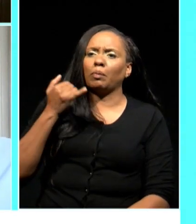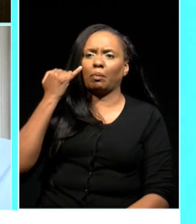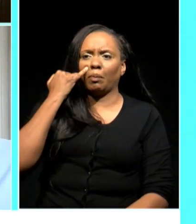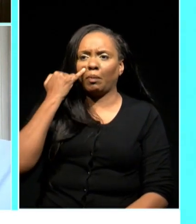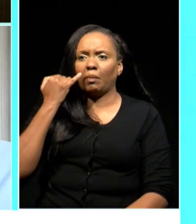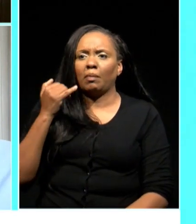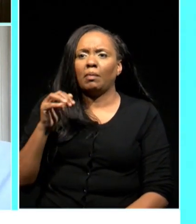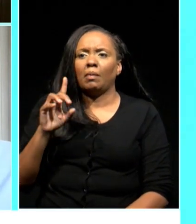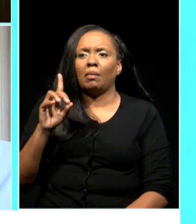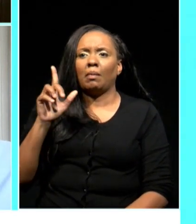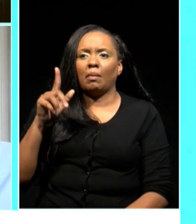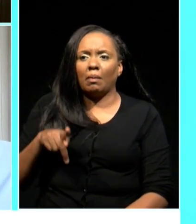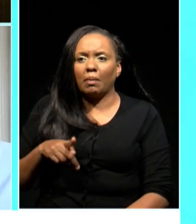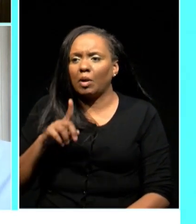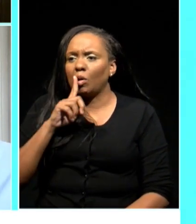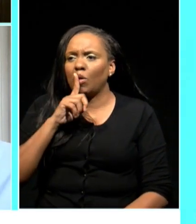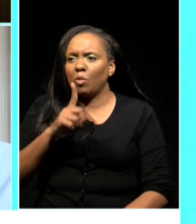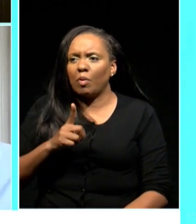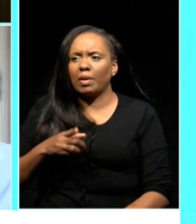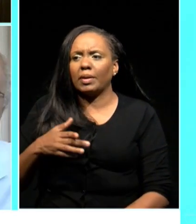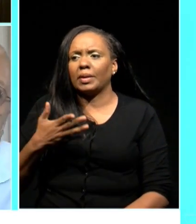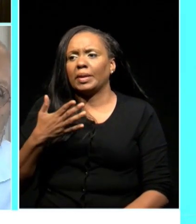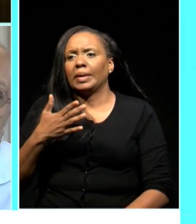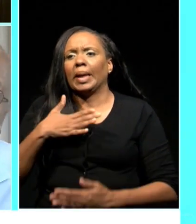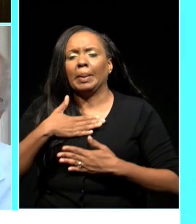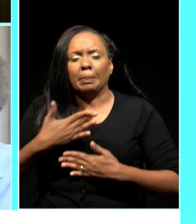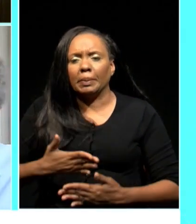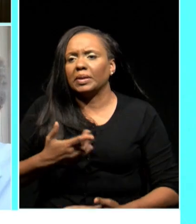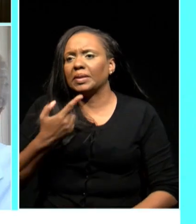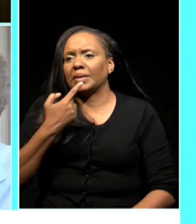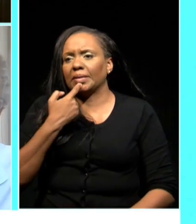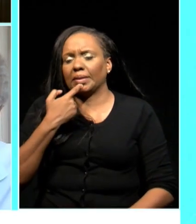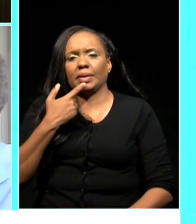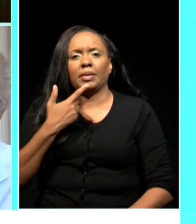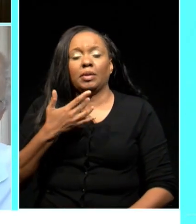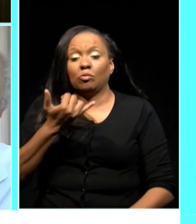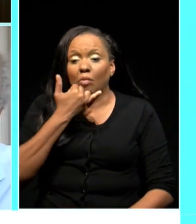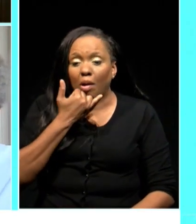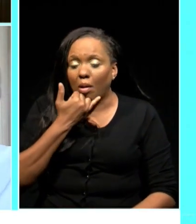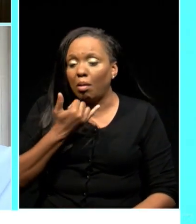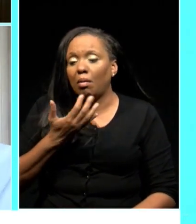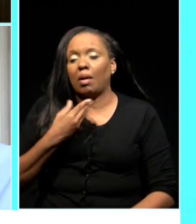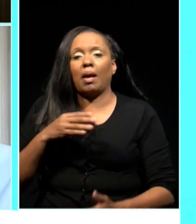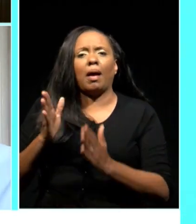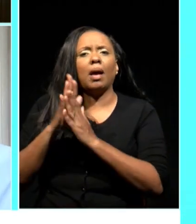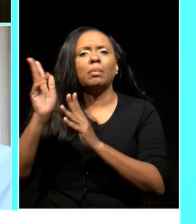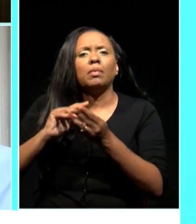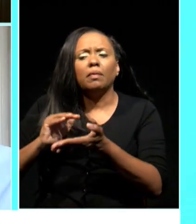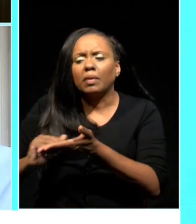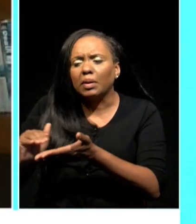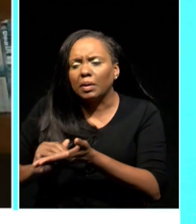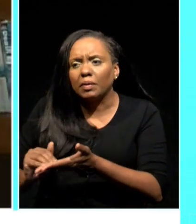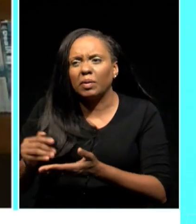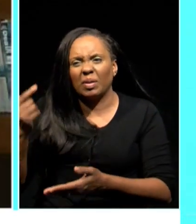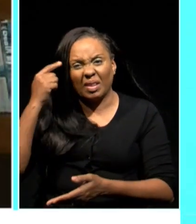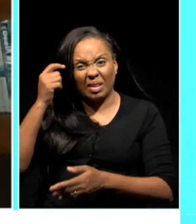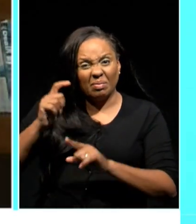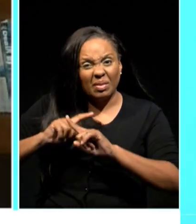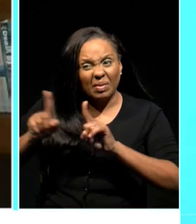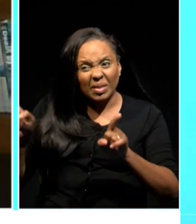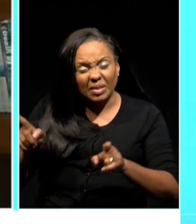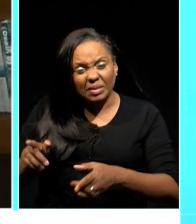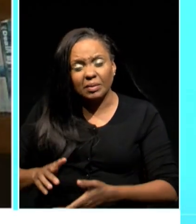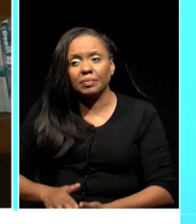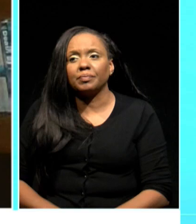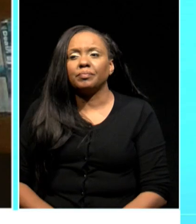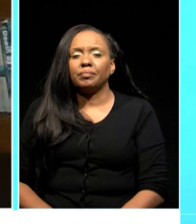and fallen short of the glory and sought forgiveness, that the outcome would have been a little different? Yeah, and well, I think it goes